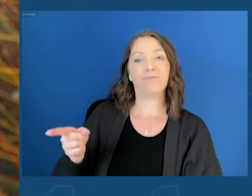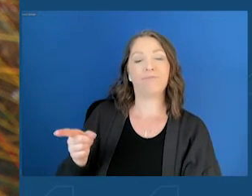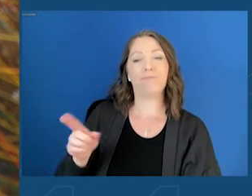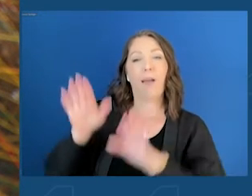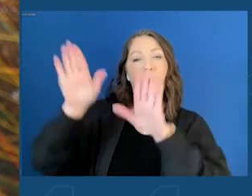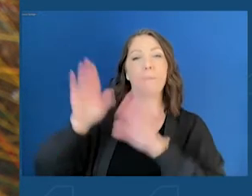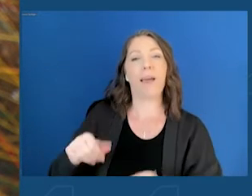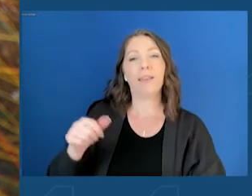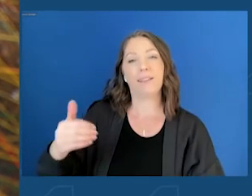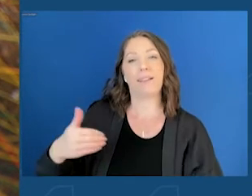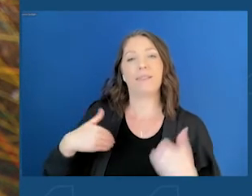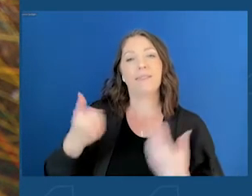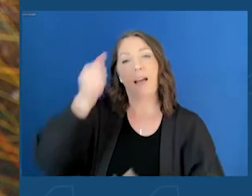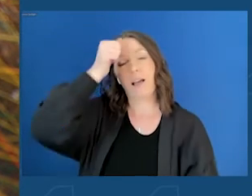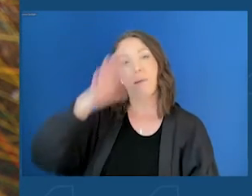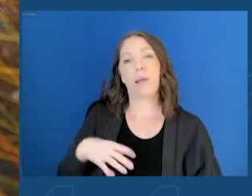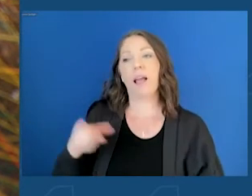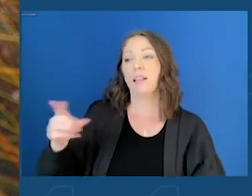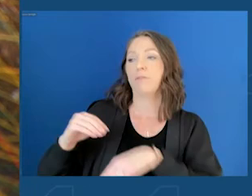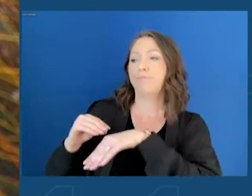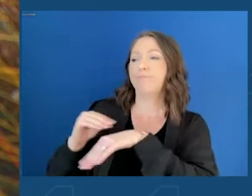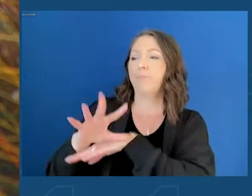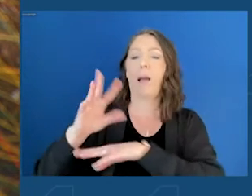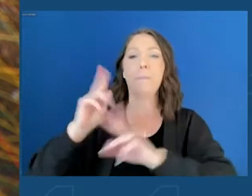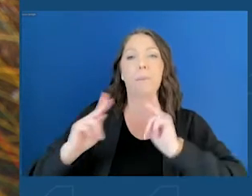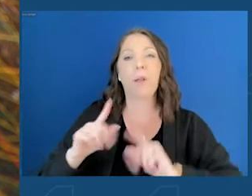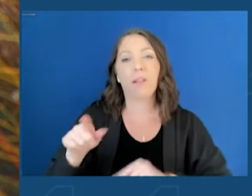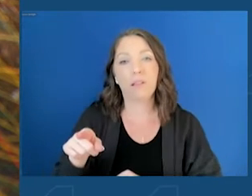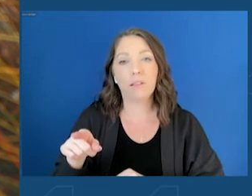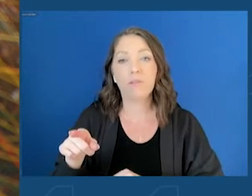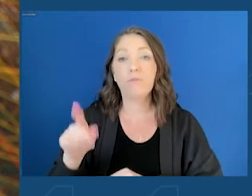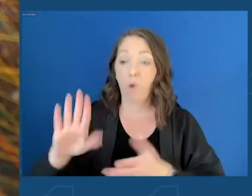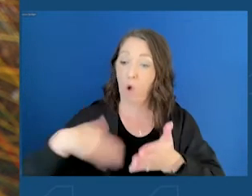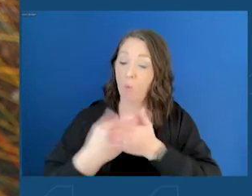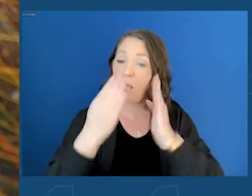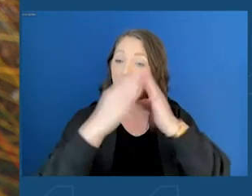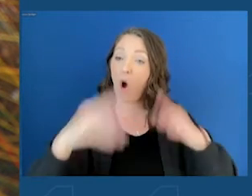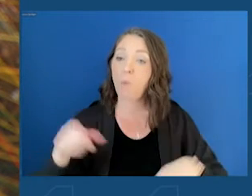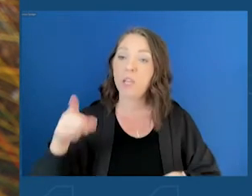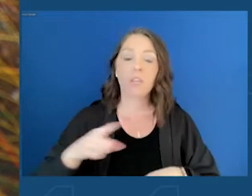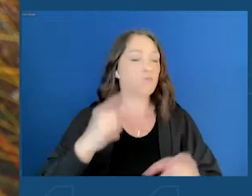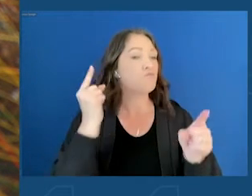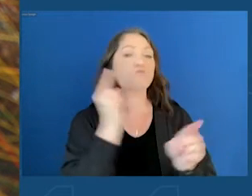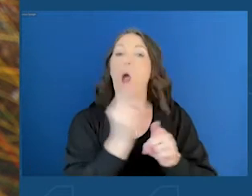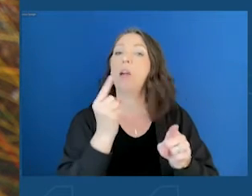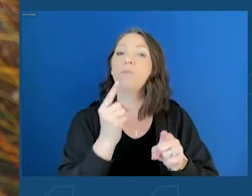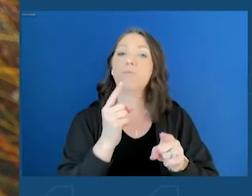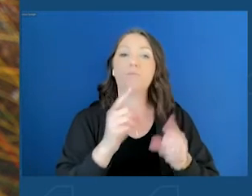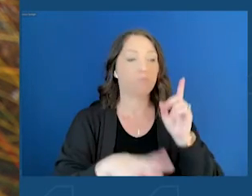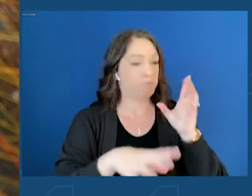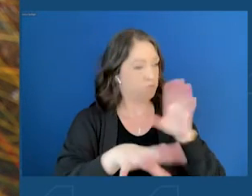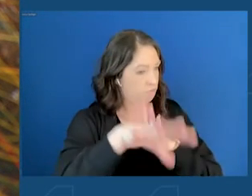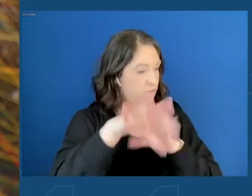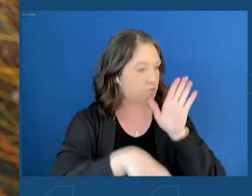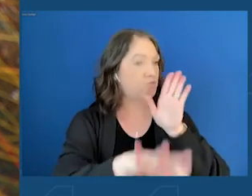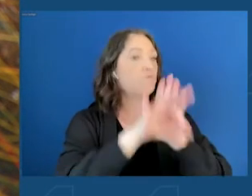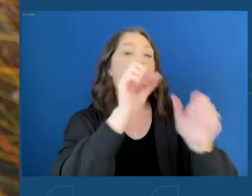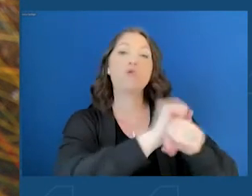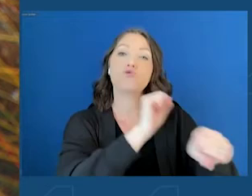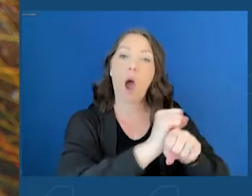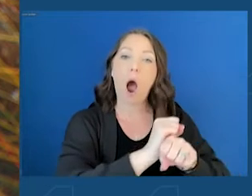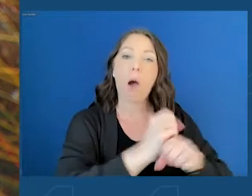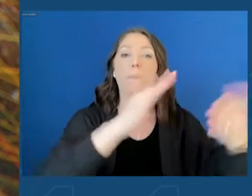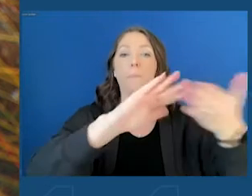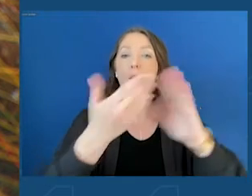so many of his peers on Rikers Island. Since coming home, he's done everything right. Found a job, contributes to his community,